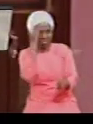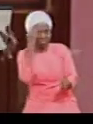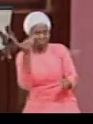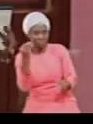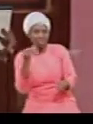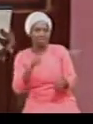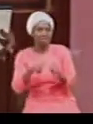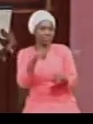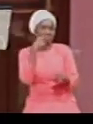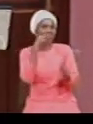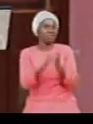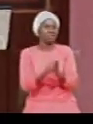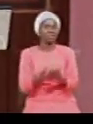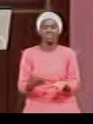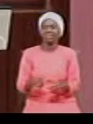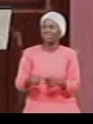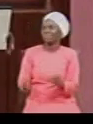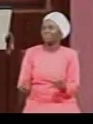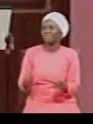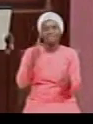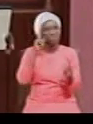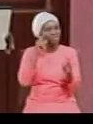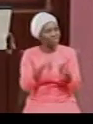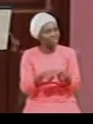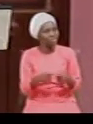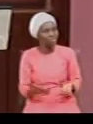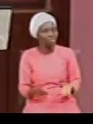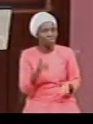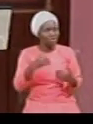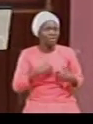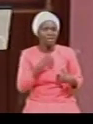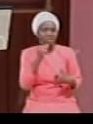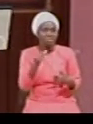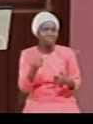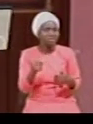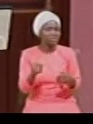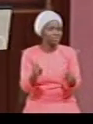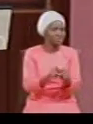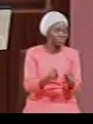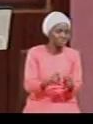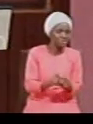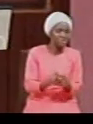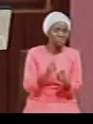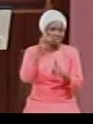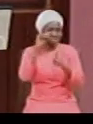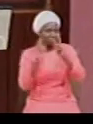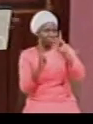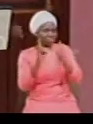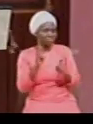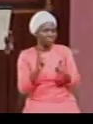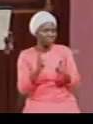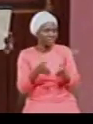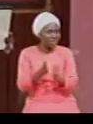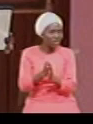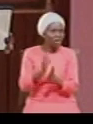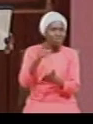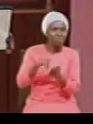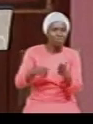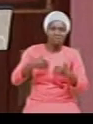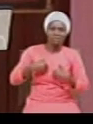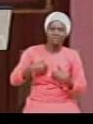but brethren, you have not even checked up what has God said in his